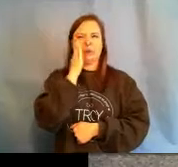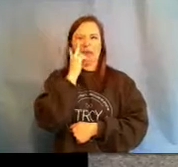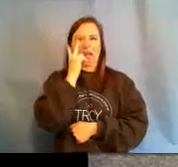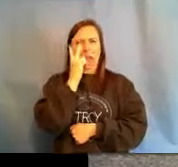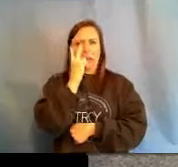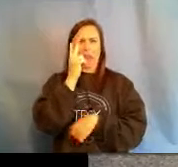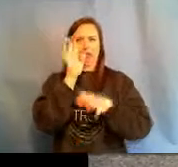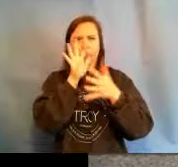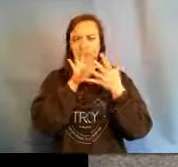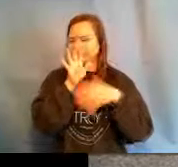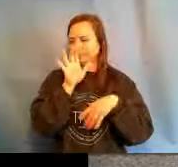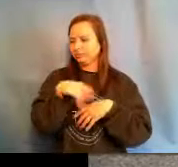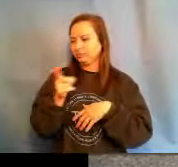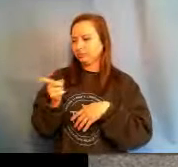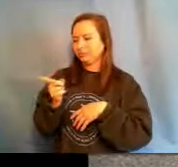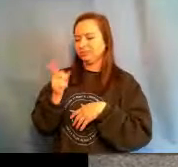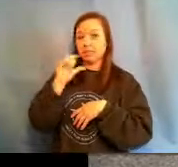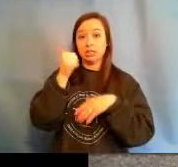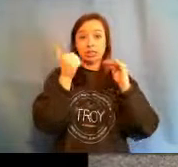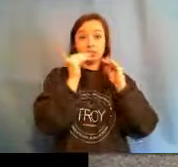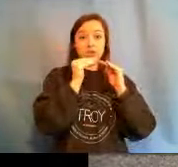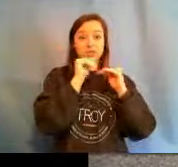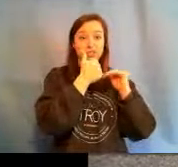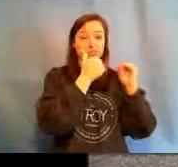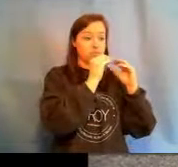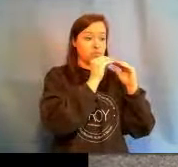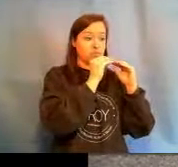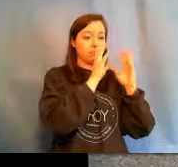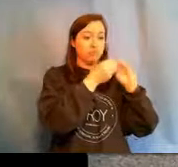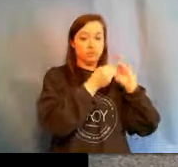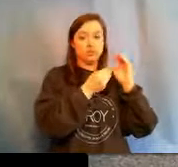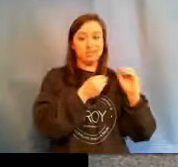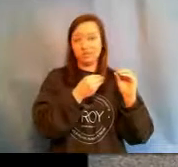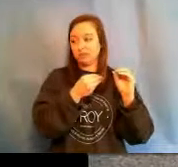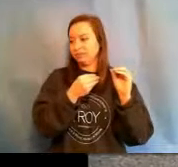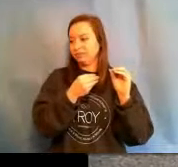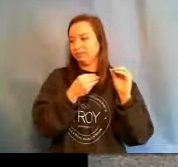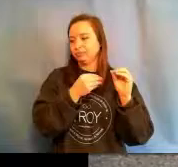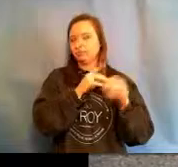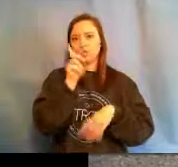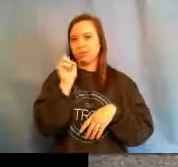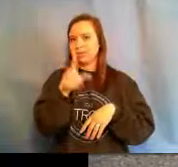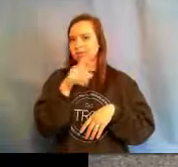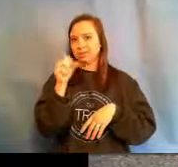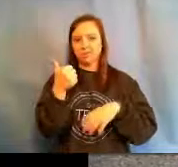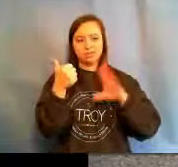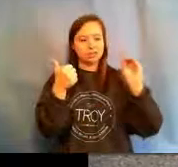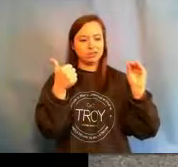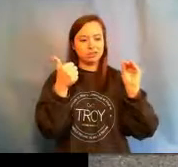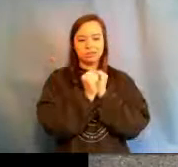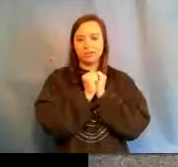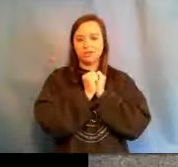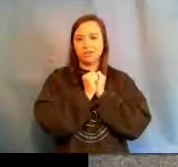weird. Like on this one, 10 equals 10 plus 0. This is still your question, and this is still